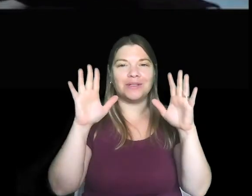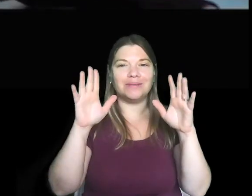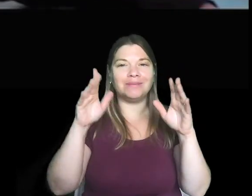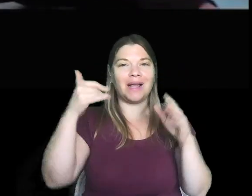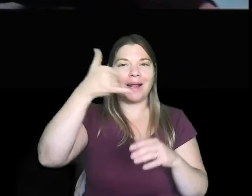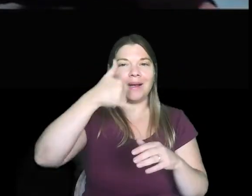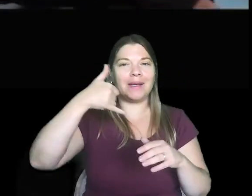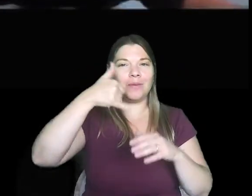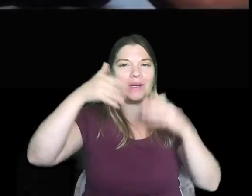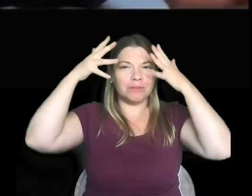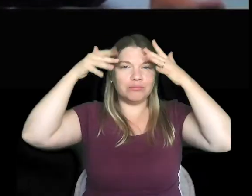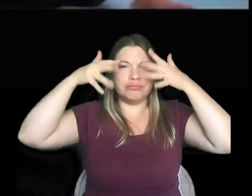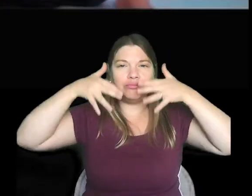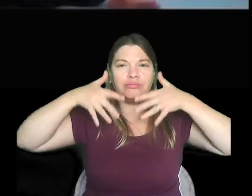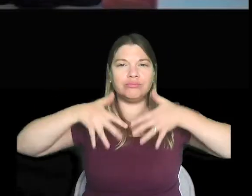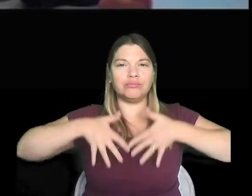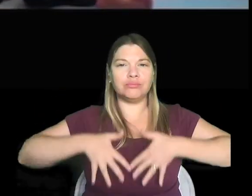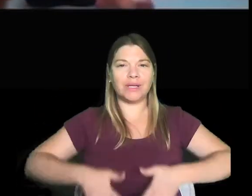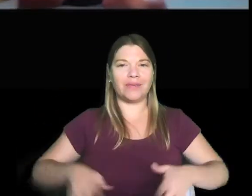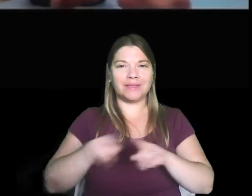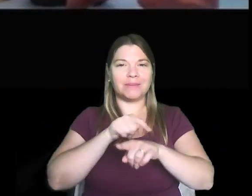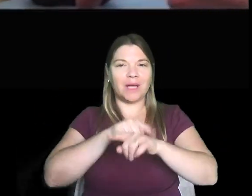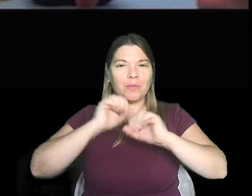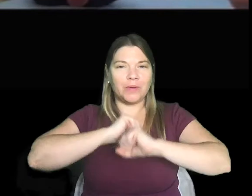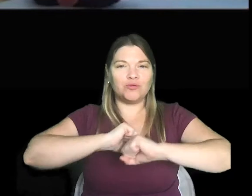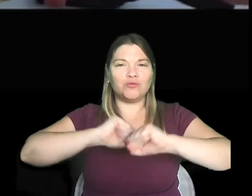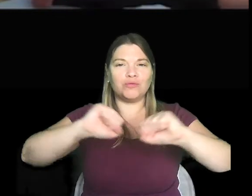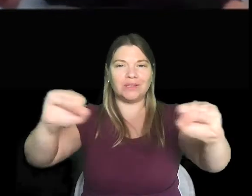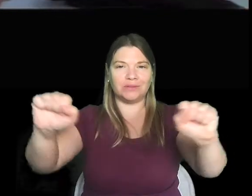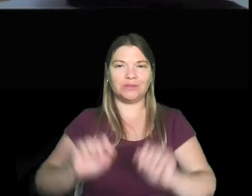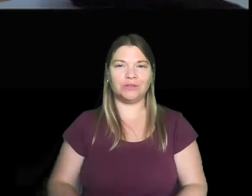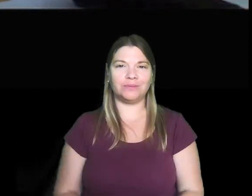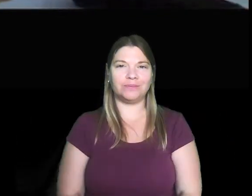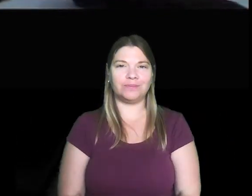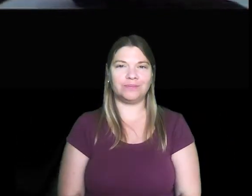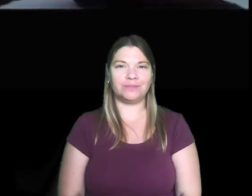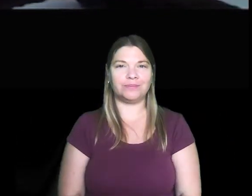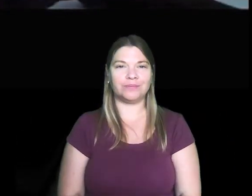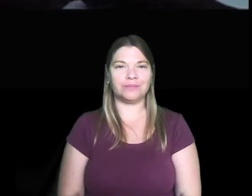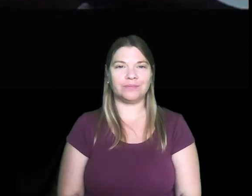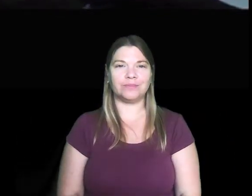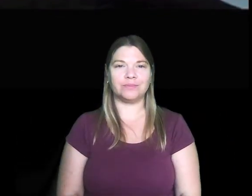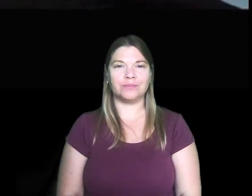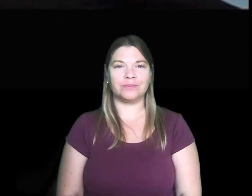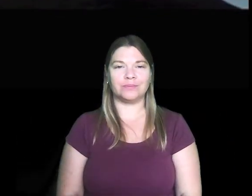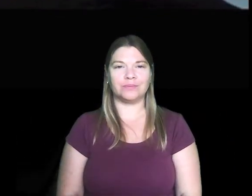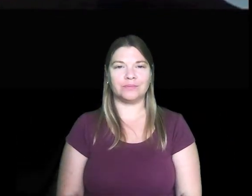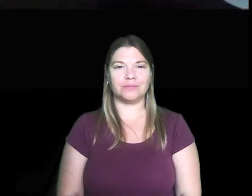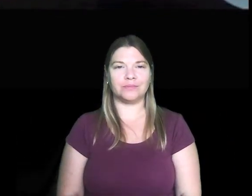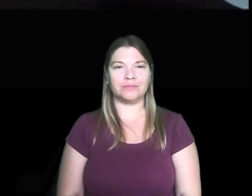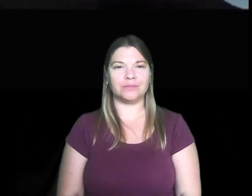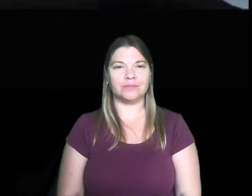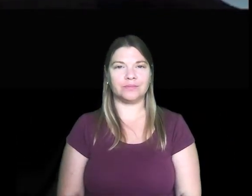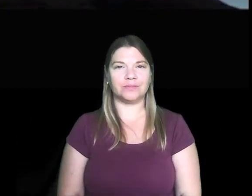Linzy stretches her limbs as if taking big yawns with the body in all directions. She moves as if floating in water.